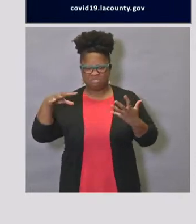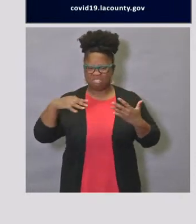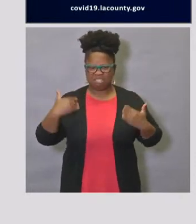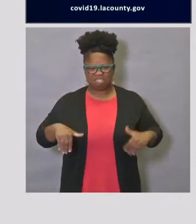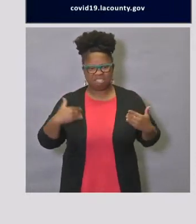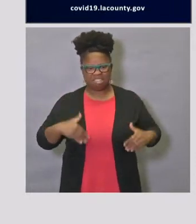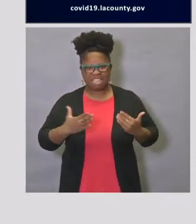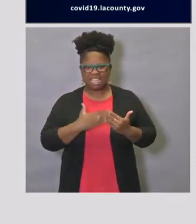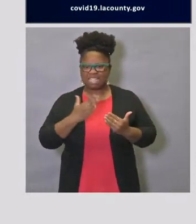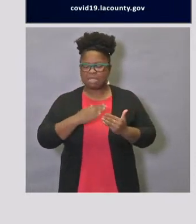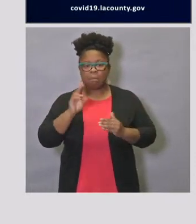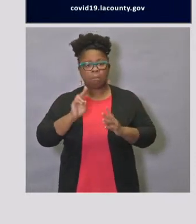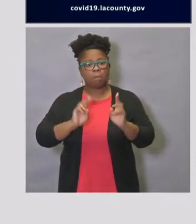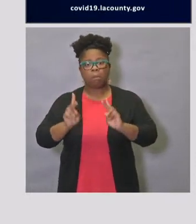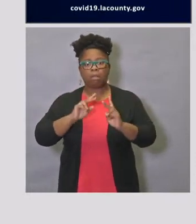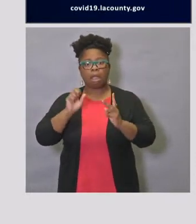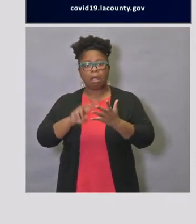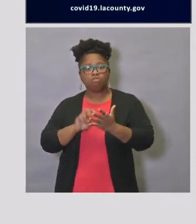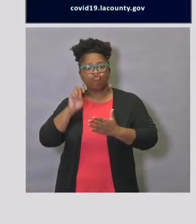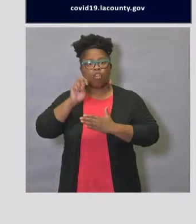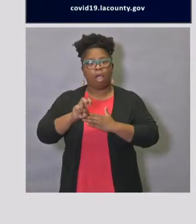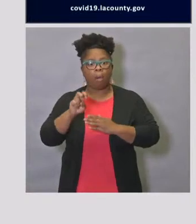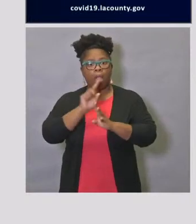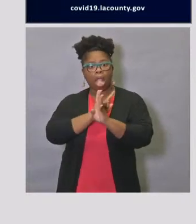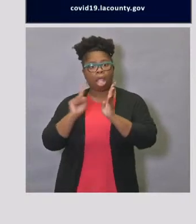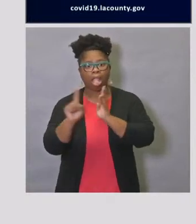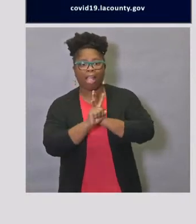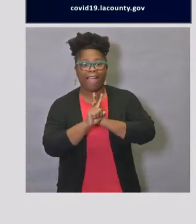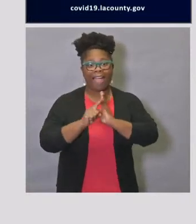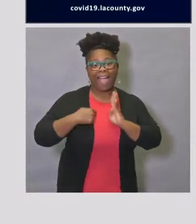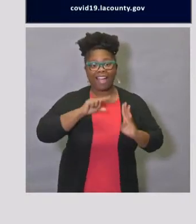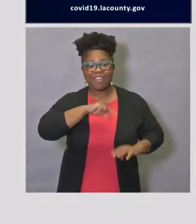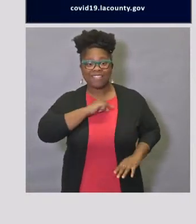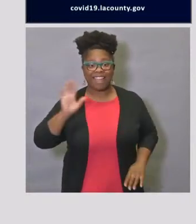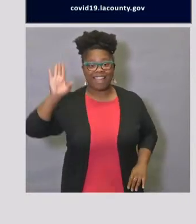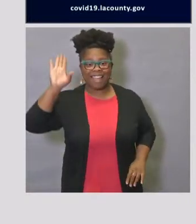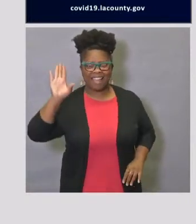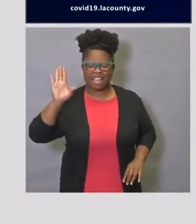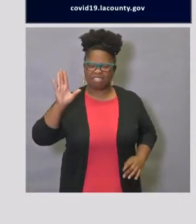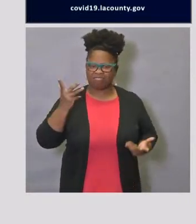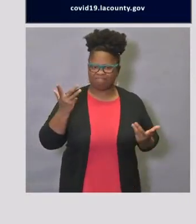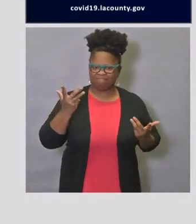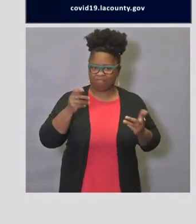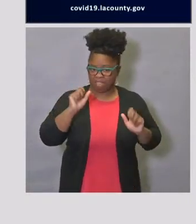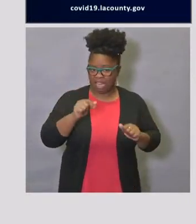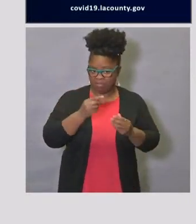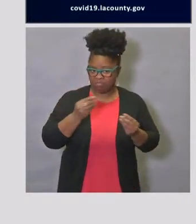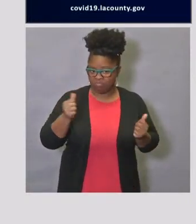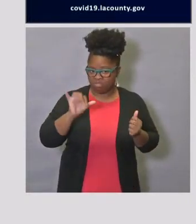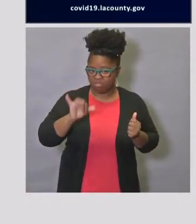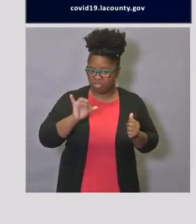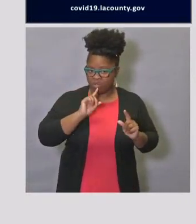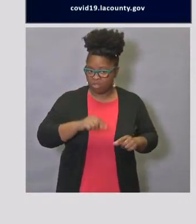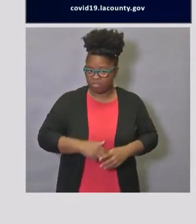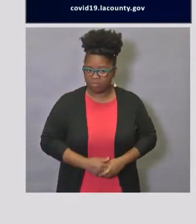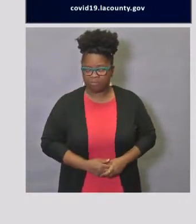for people to jump the line now with these new groups who are eligible. If you could address that. Thank you.